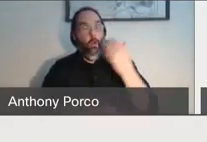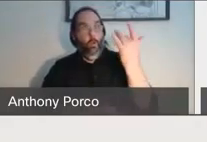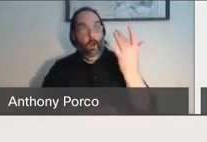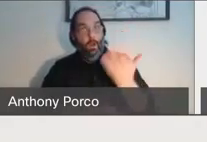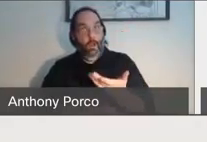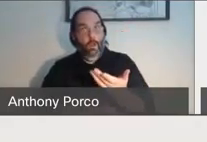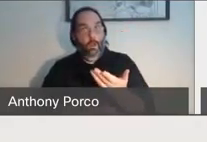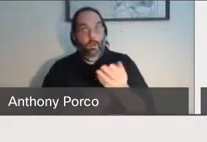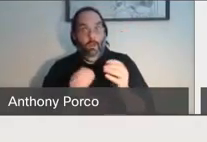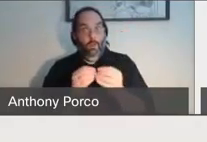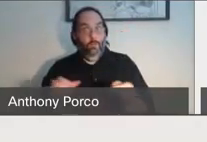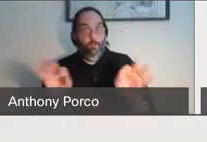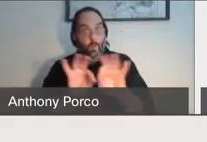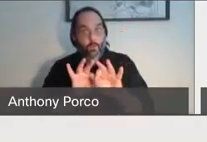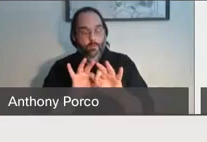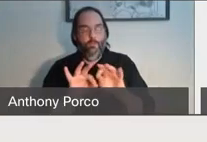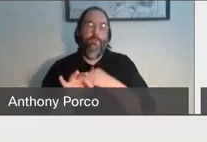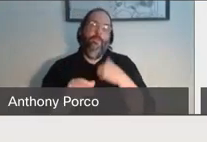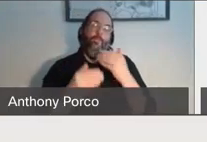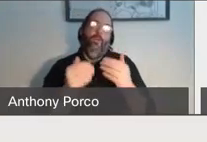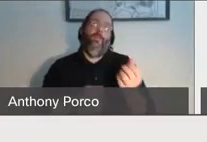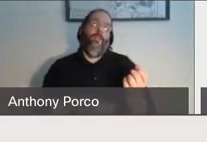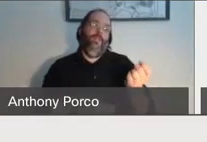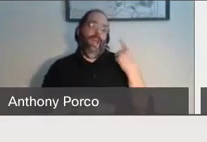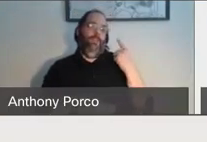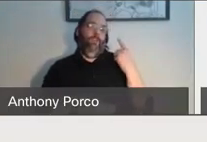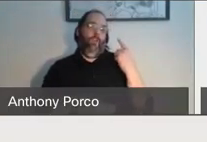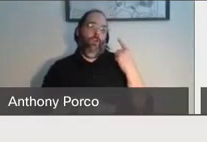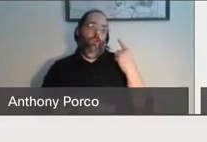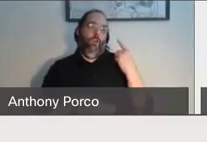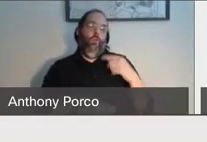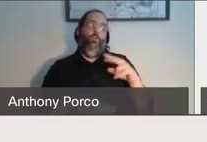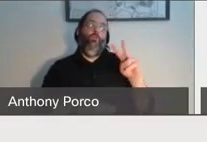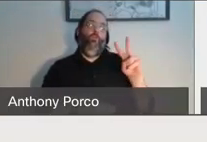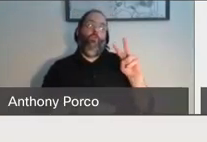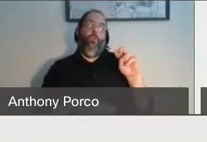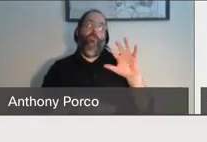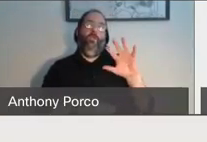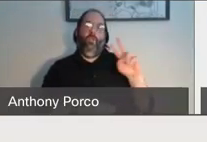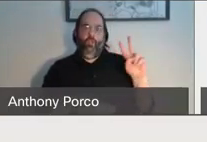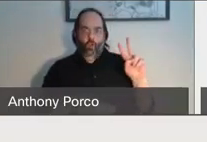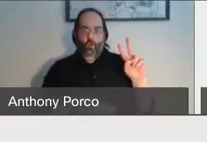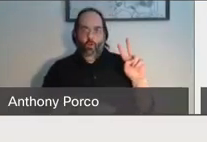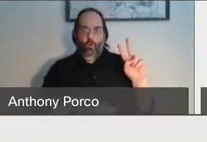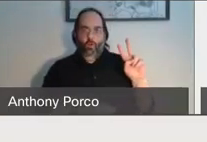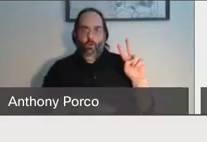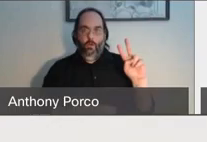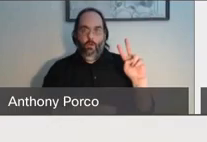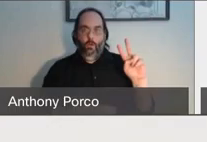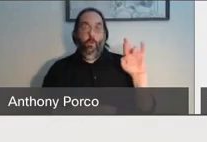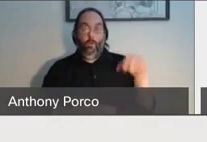Why is these numbers significant? Well, last year we processed about 252 requisitions per